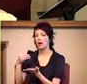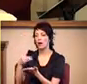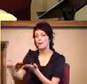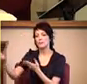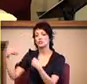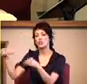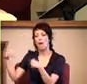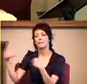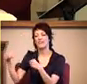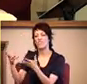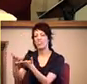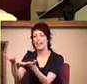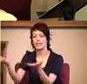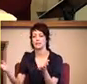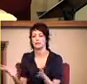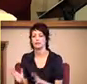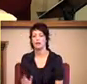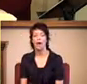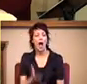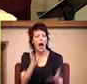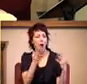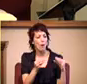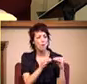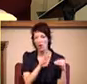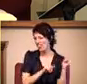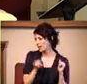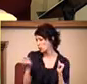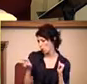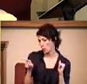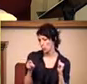destroy people to get it, I believe,